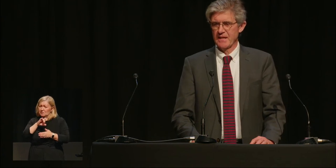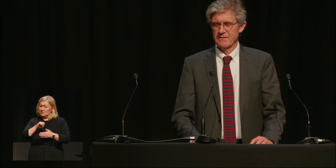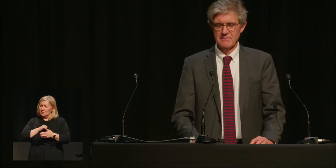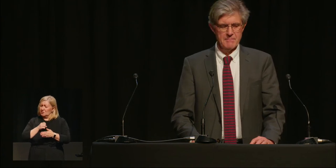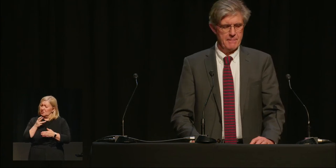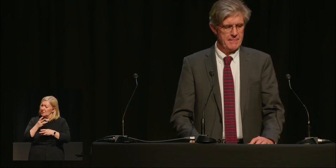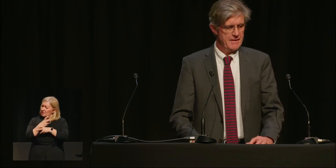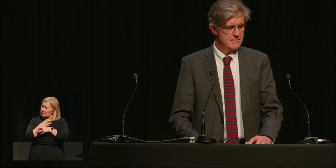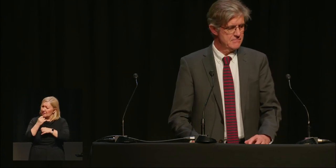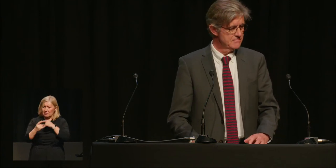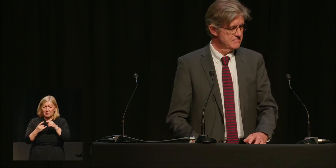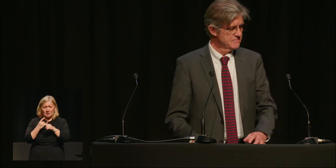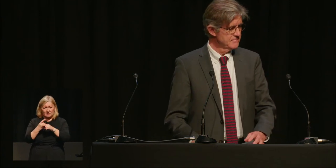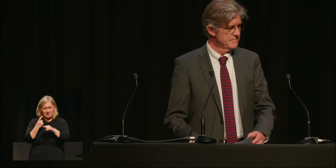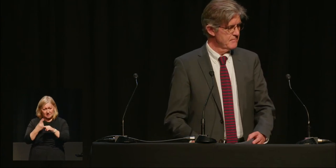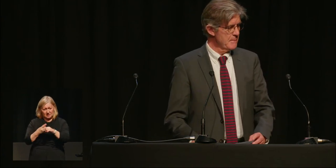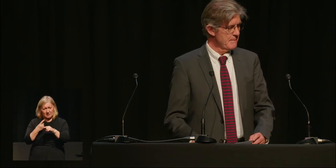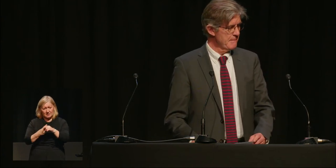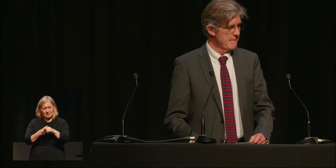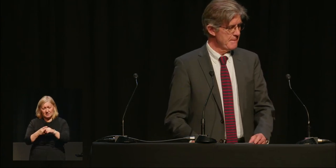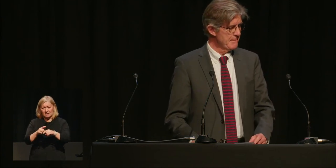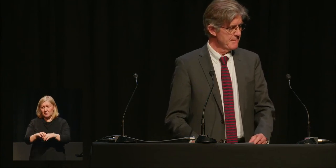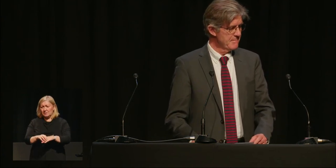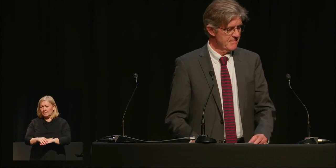happens again.